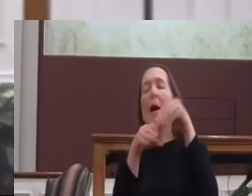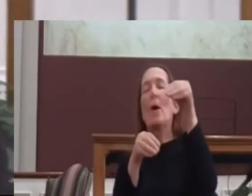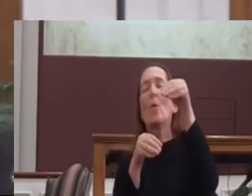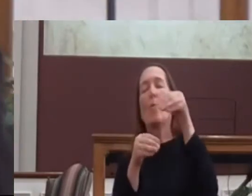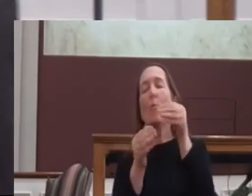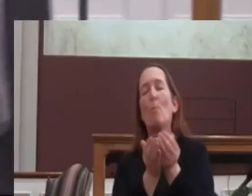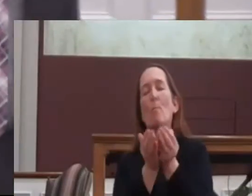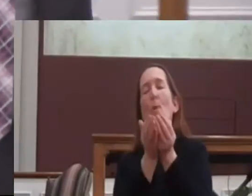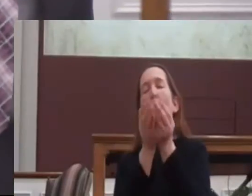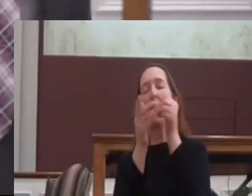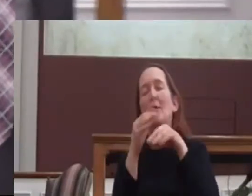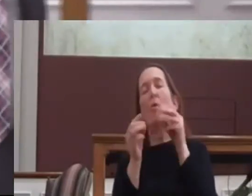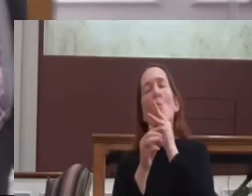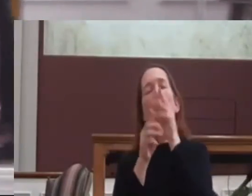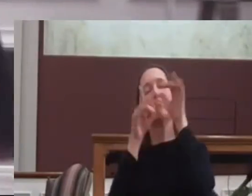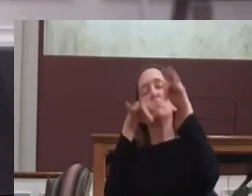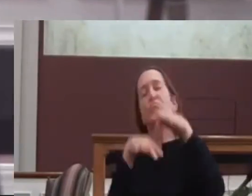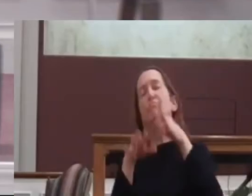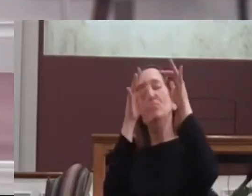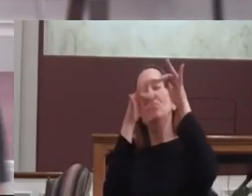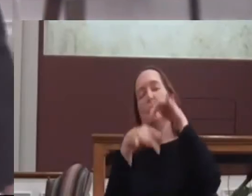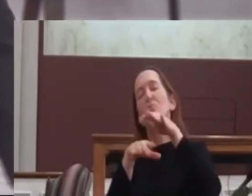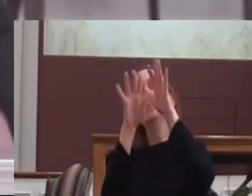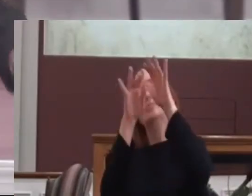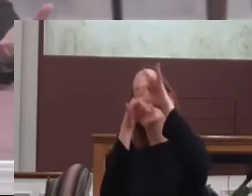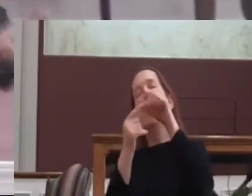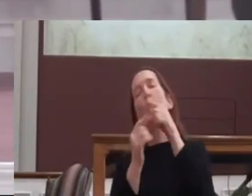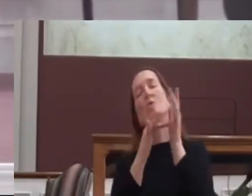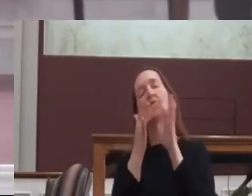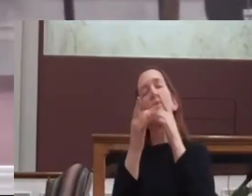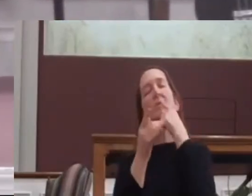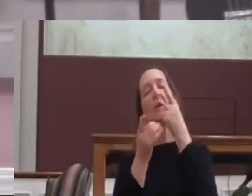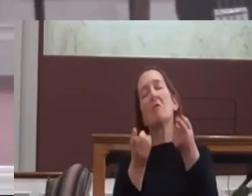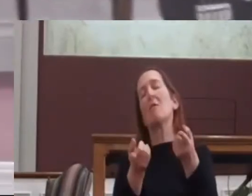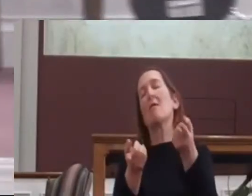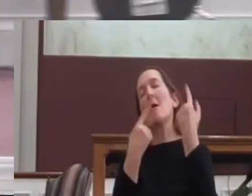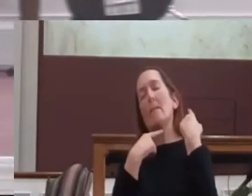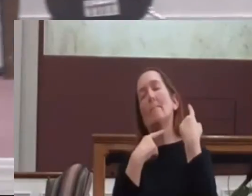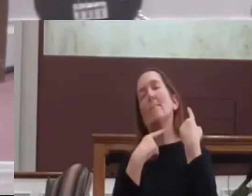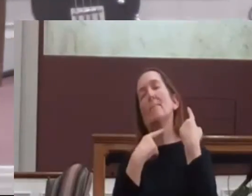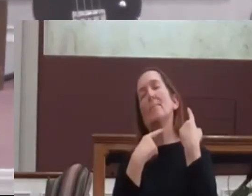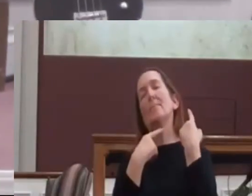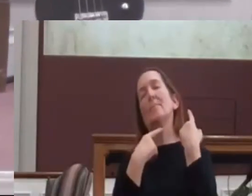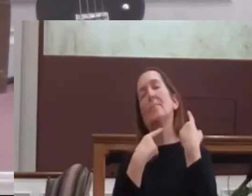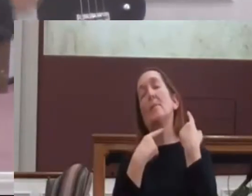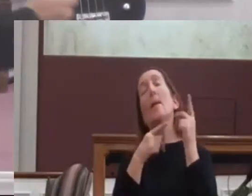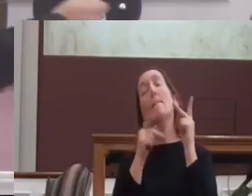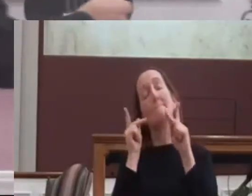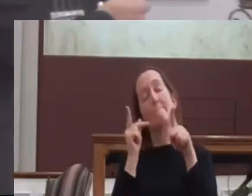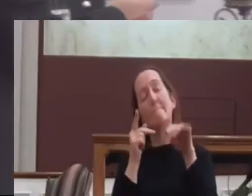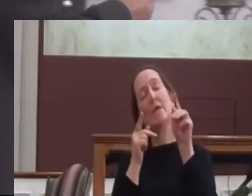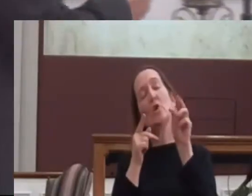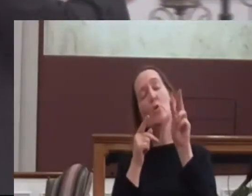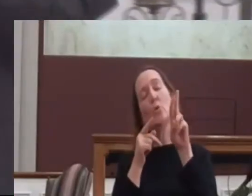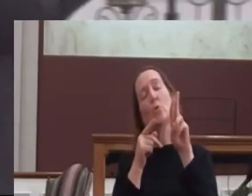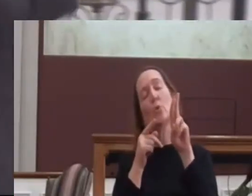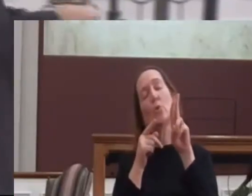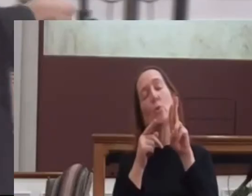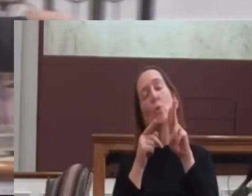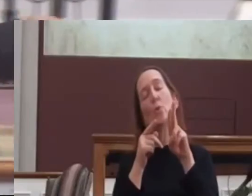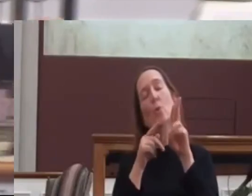Just like Peter when he stepped out of the boat into the waves and the storm when Jesus said,